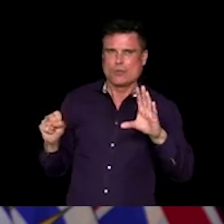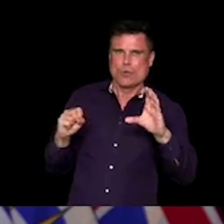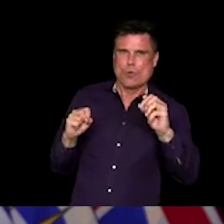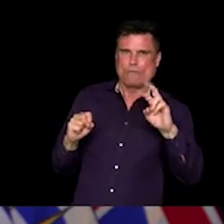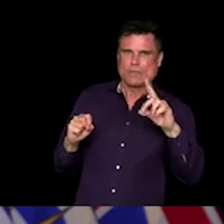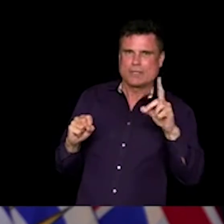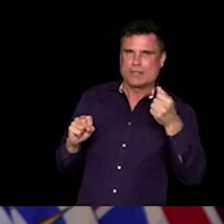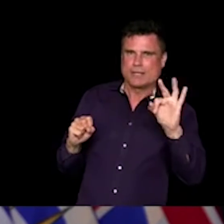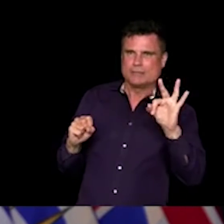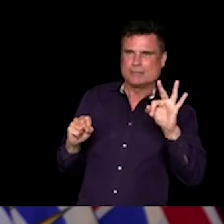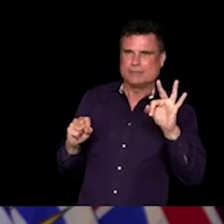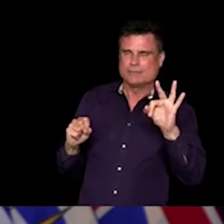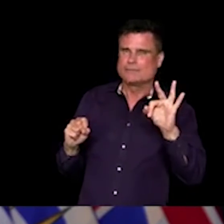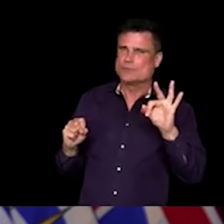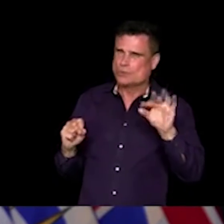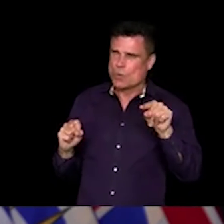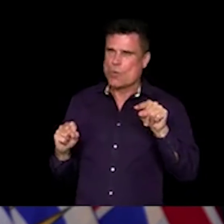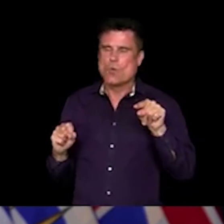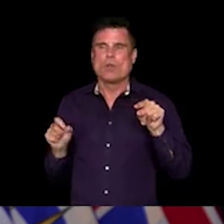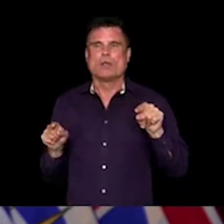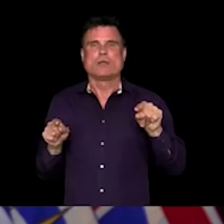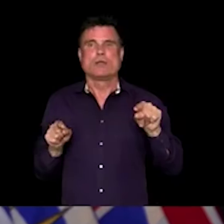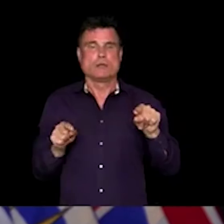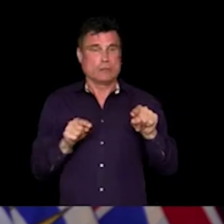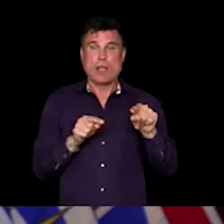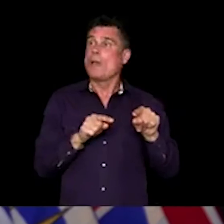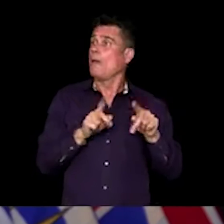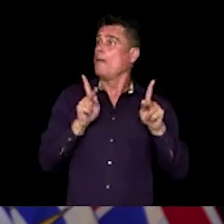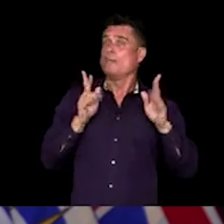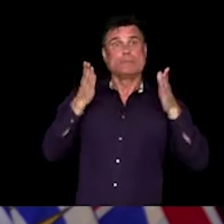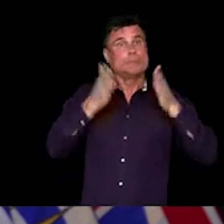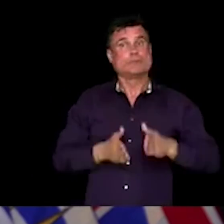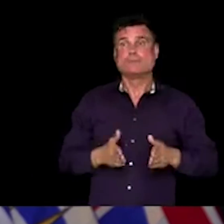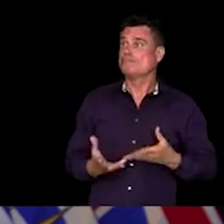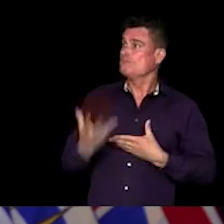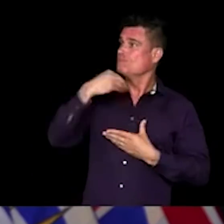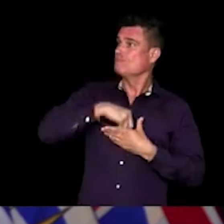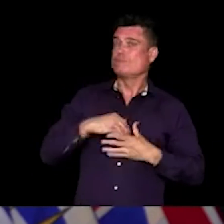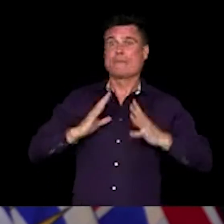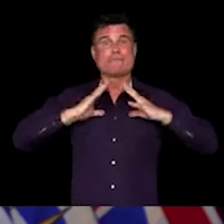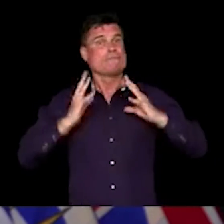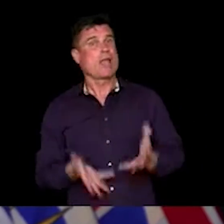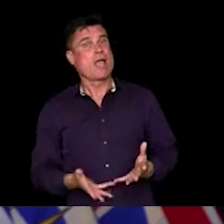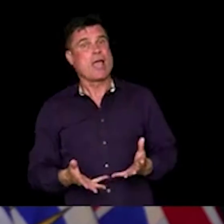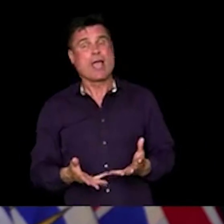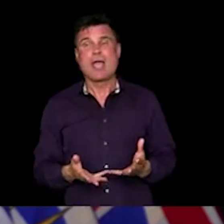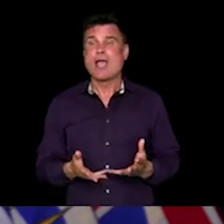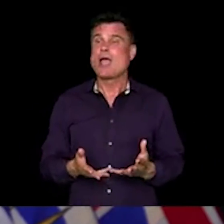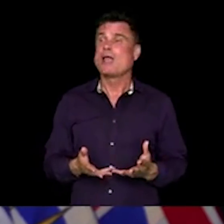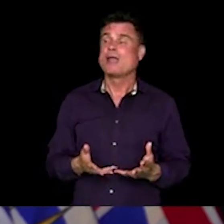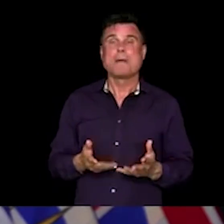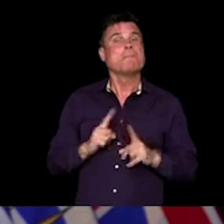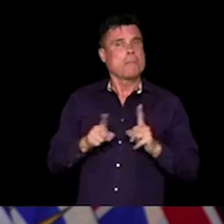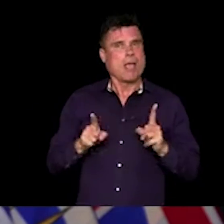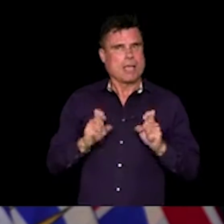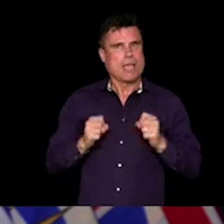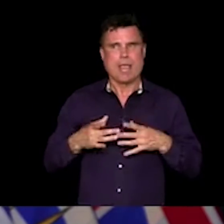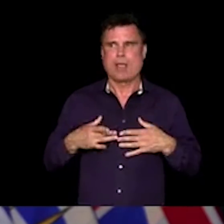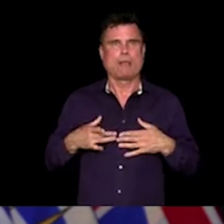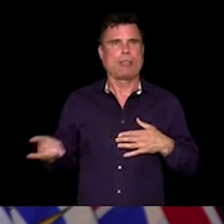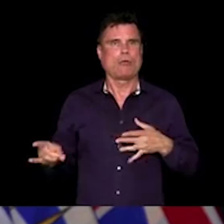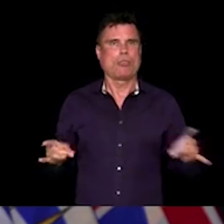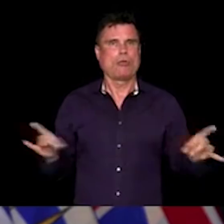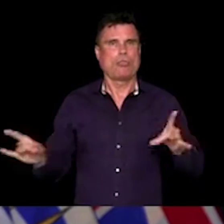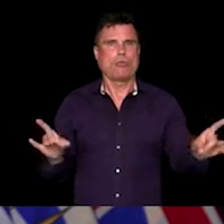symptoms. It's a little bit different than influenza. So influenza, we know that people shed virus before they have symptoms, but it's a very